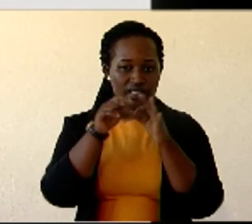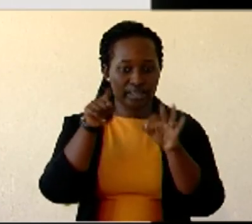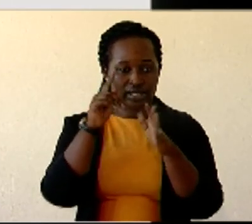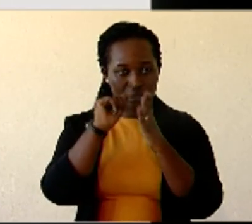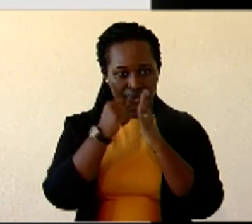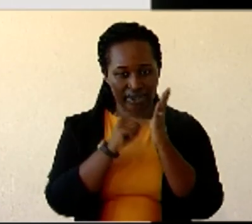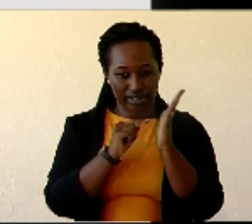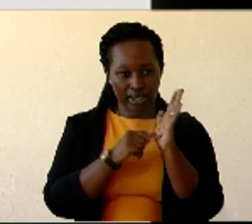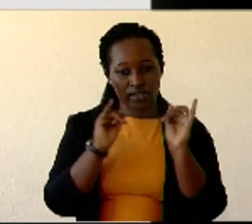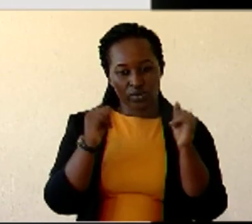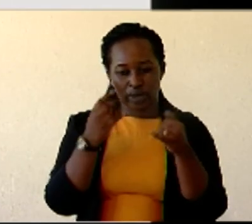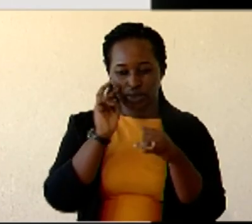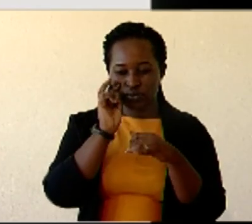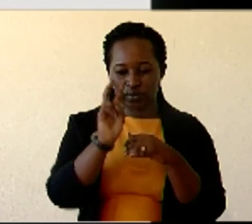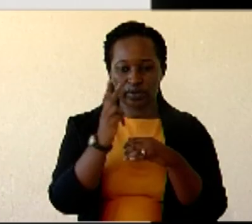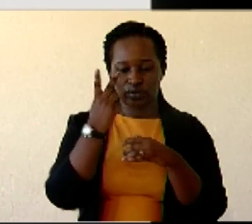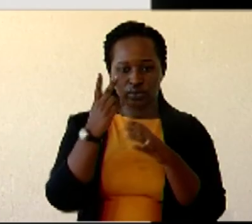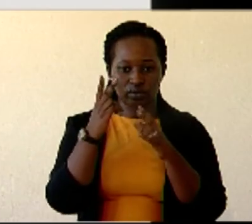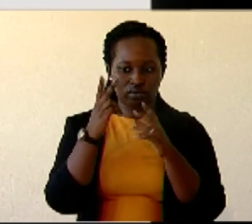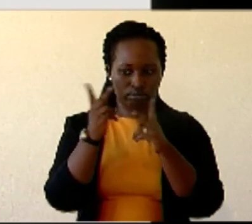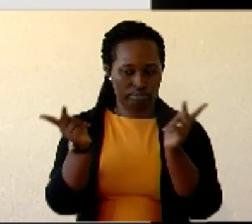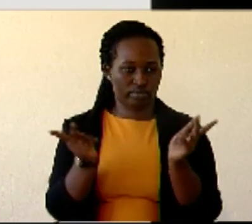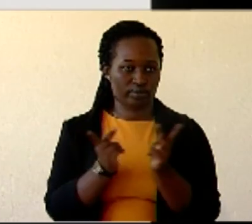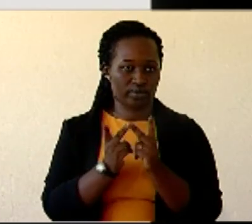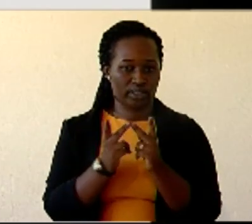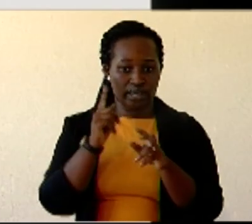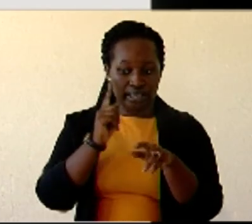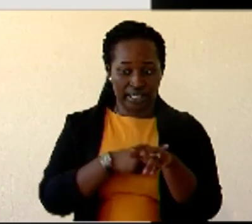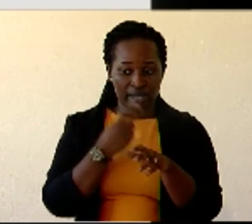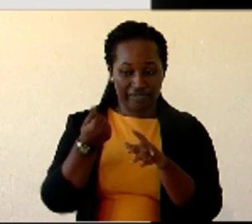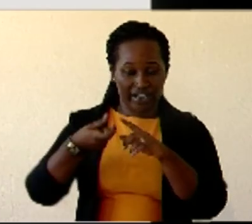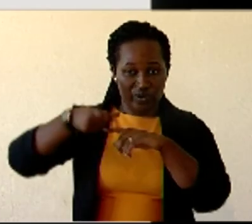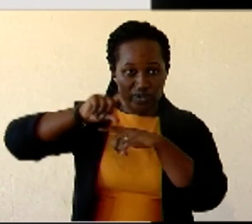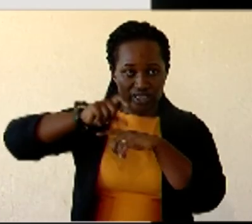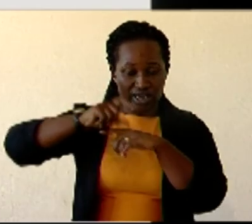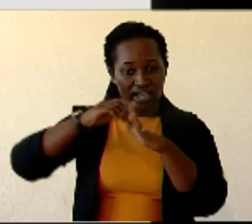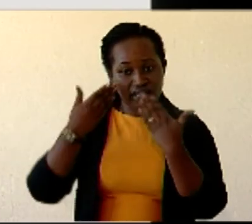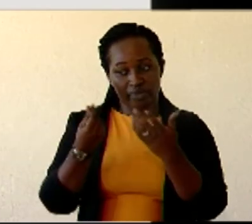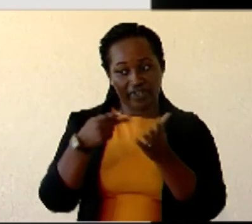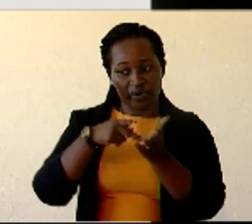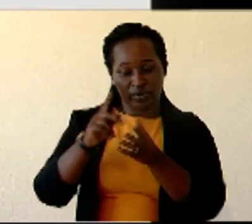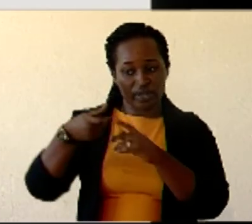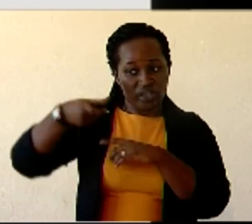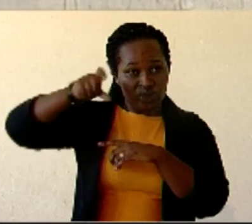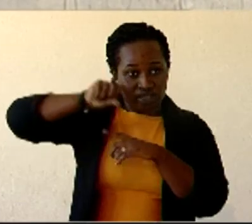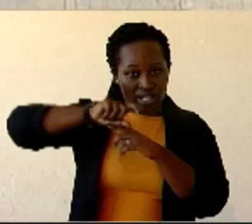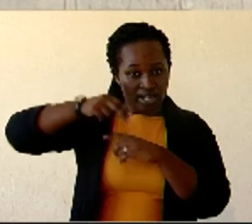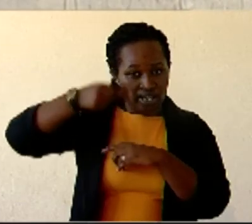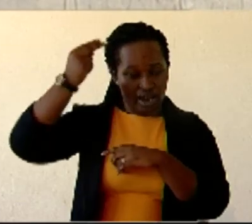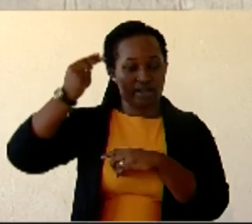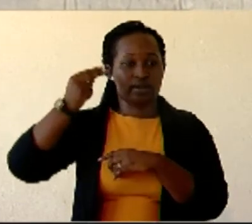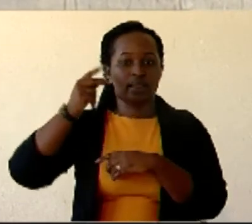to look at the two sides. So when the price increases, or when the price is high, and when the price lowers, or when the price is